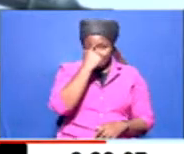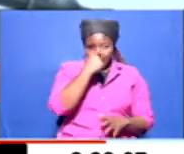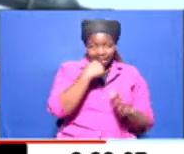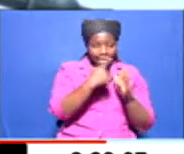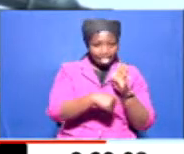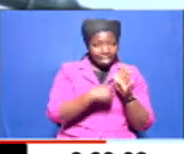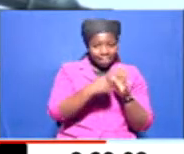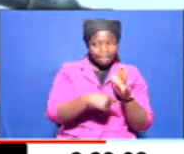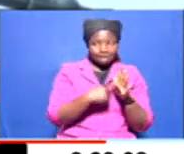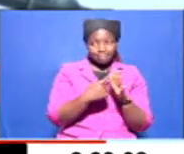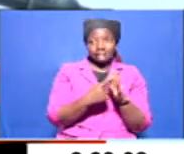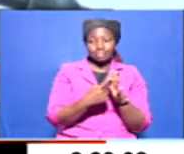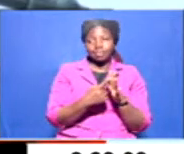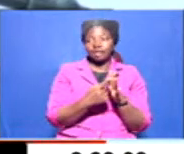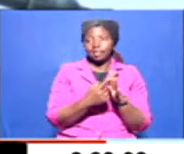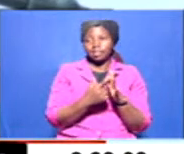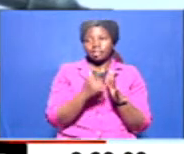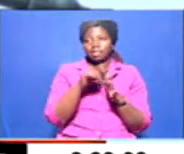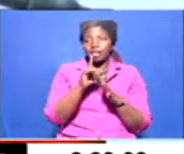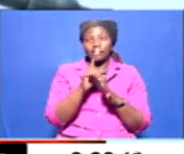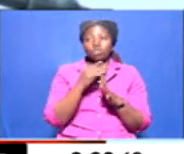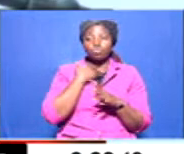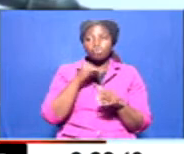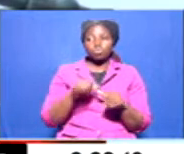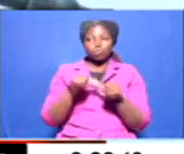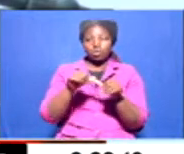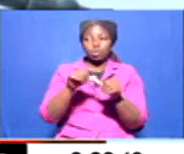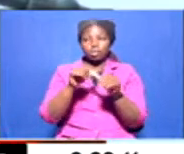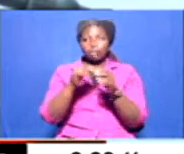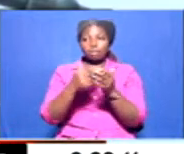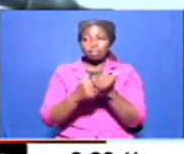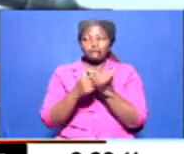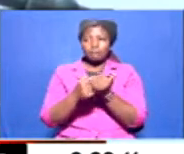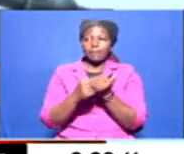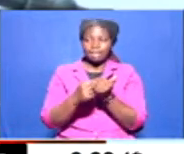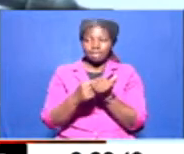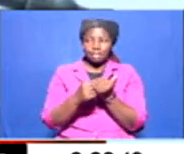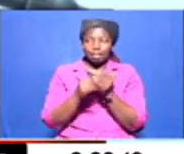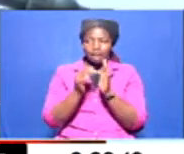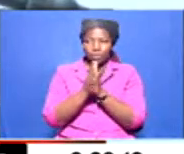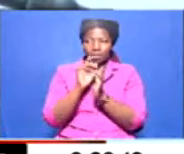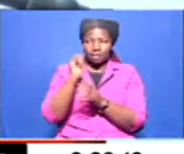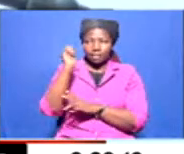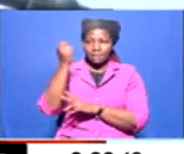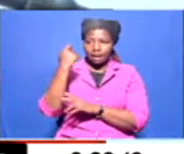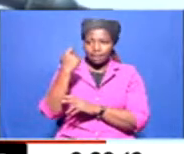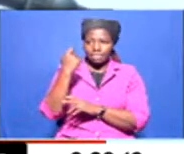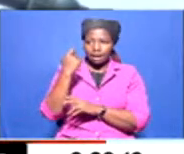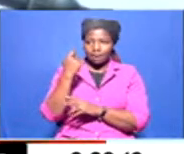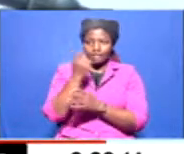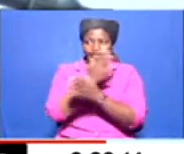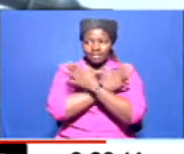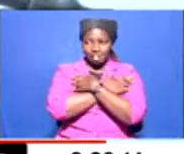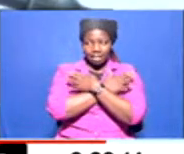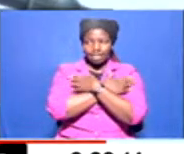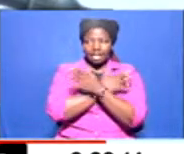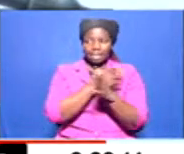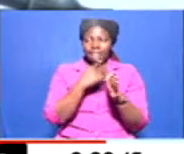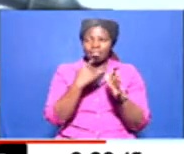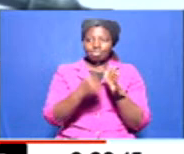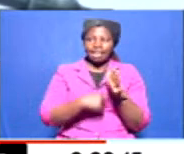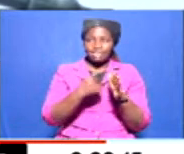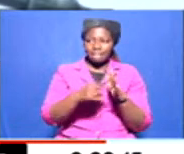ready to continue to partner their Kenyan colleagues at the industry